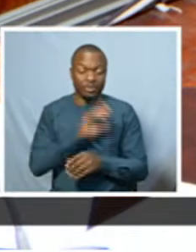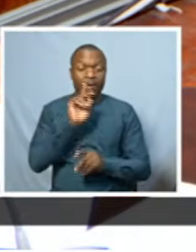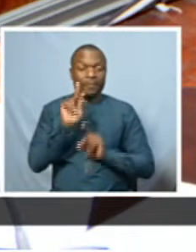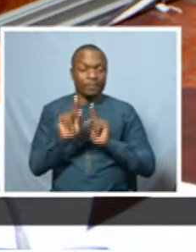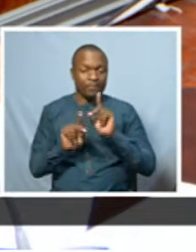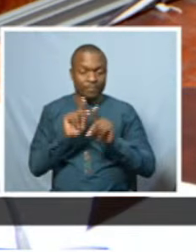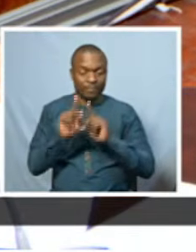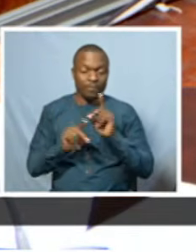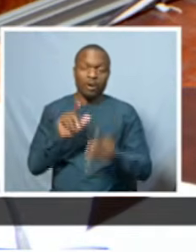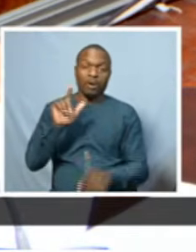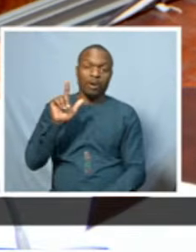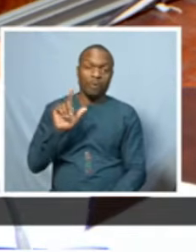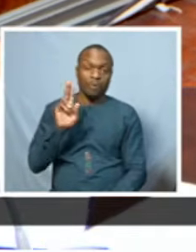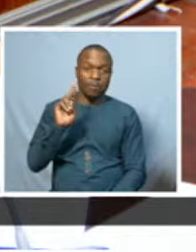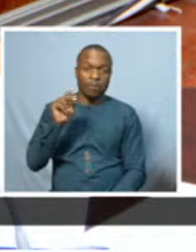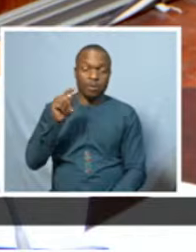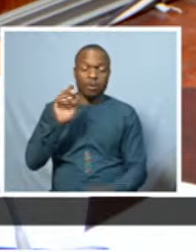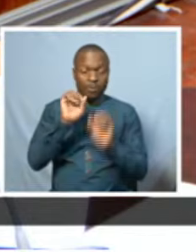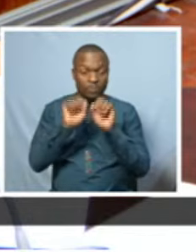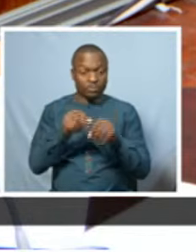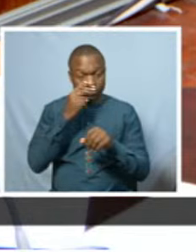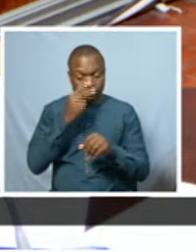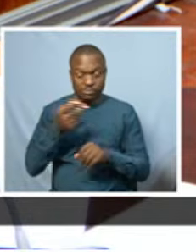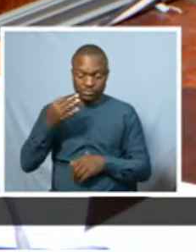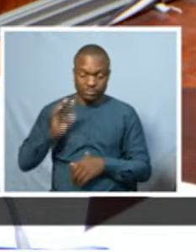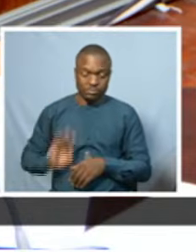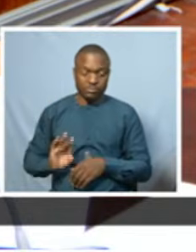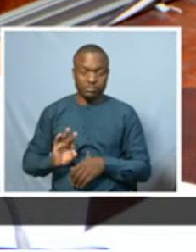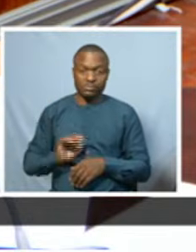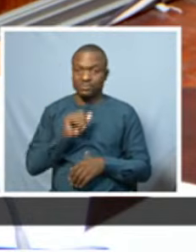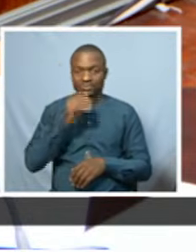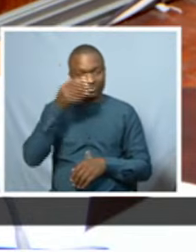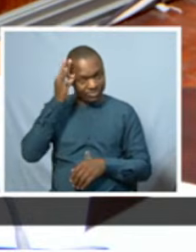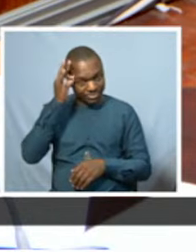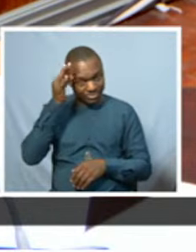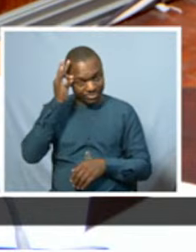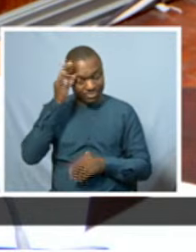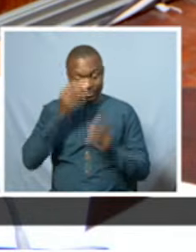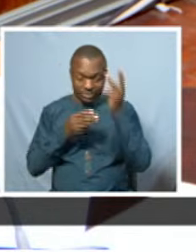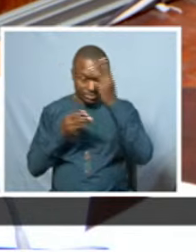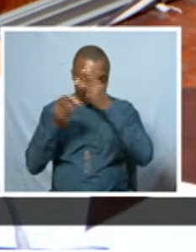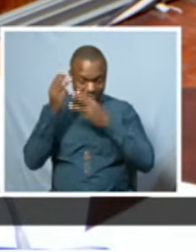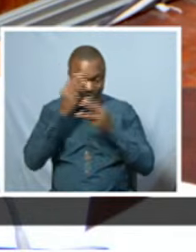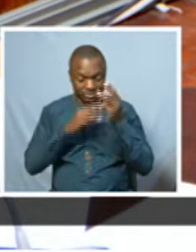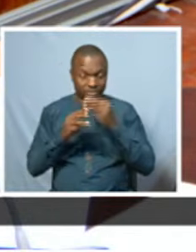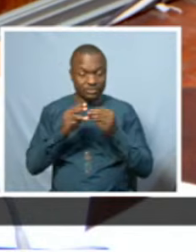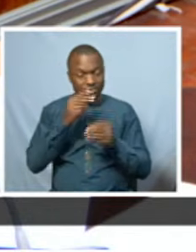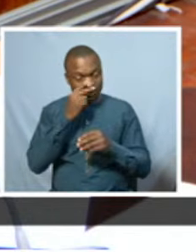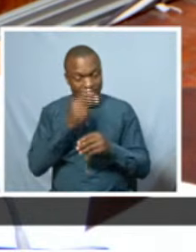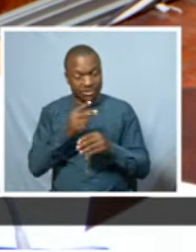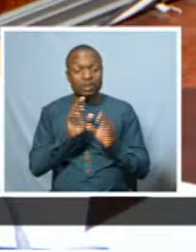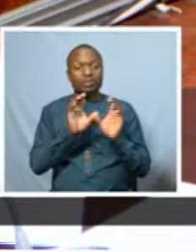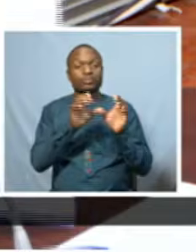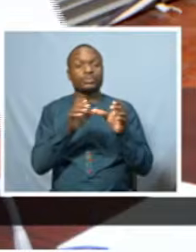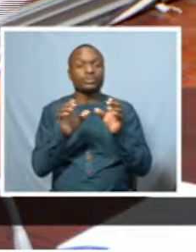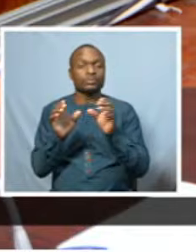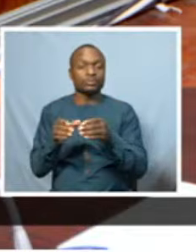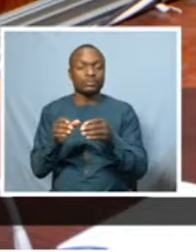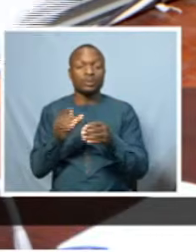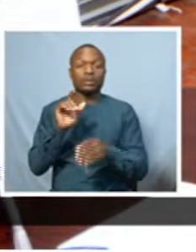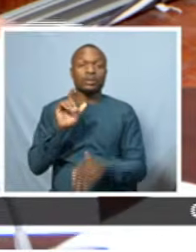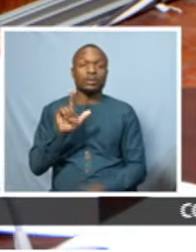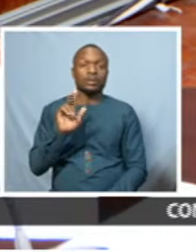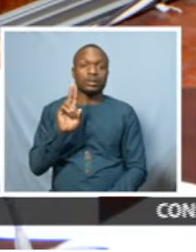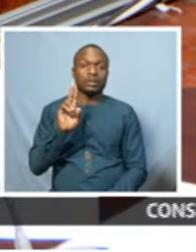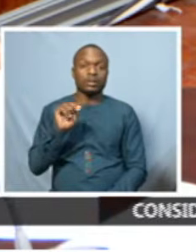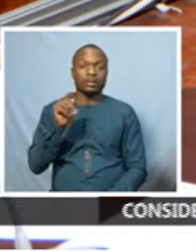people of LUNTE can see the benefit. We have noted with concern. We have been looking at councils. LUNTE in